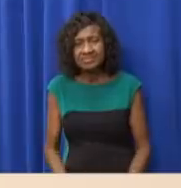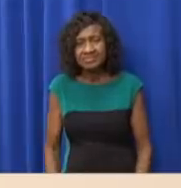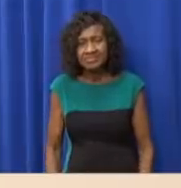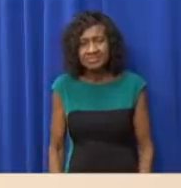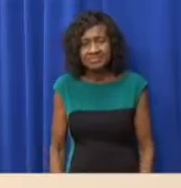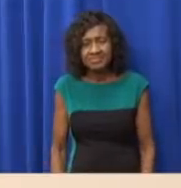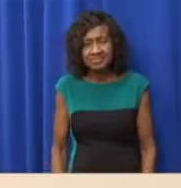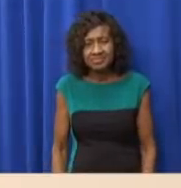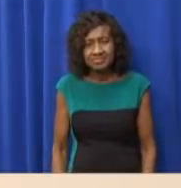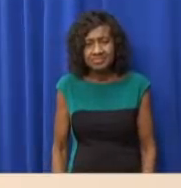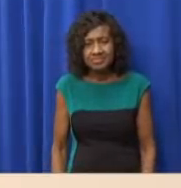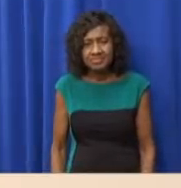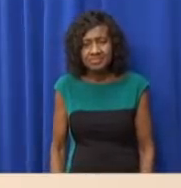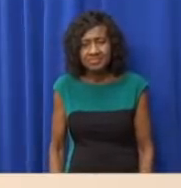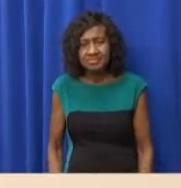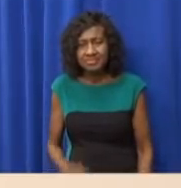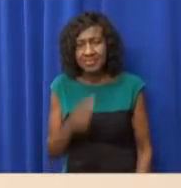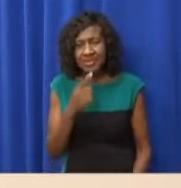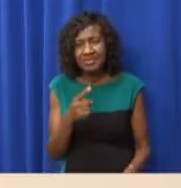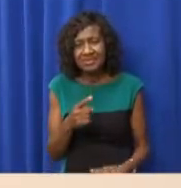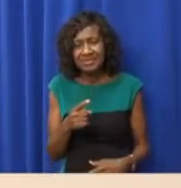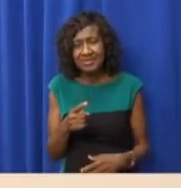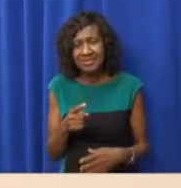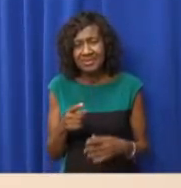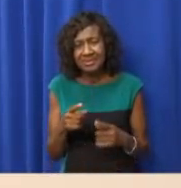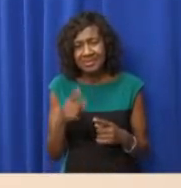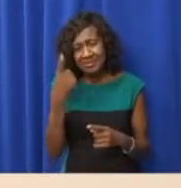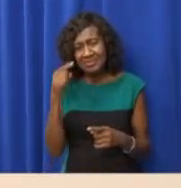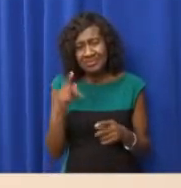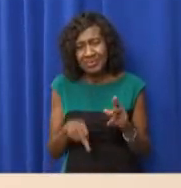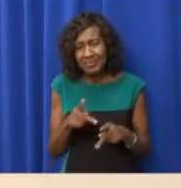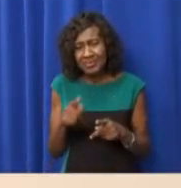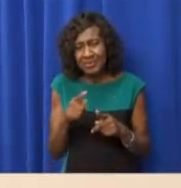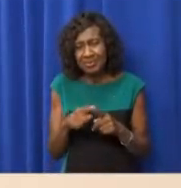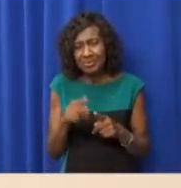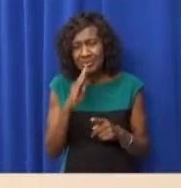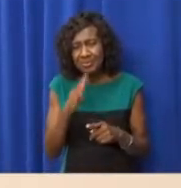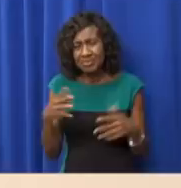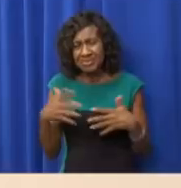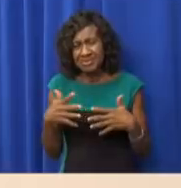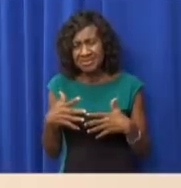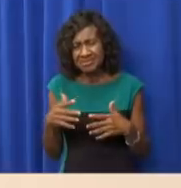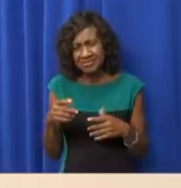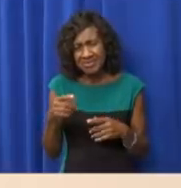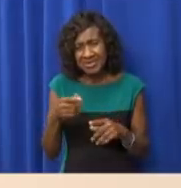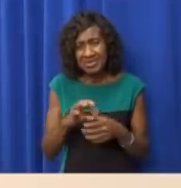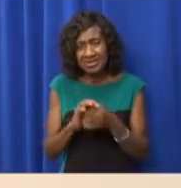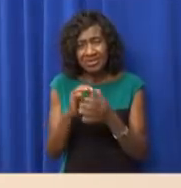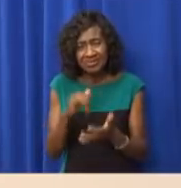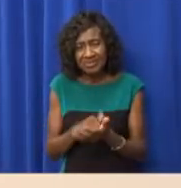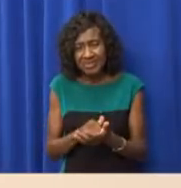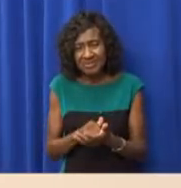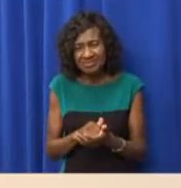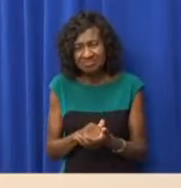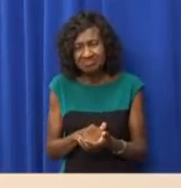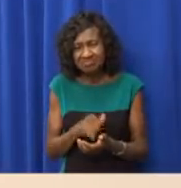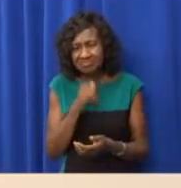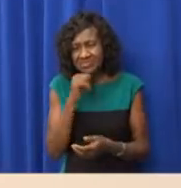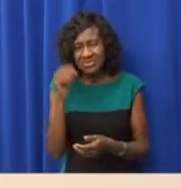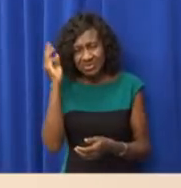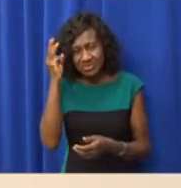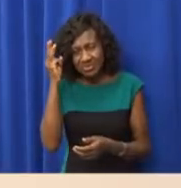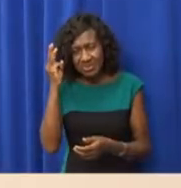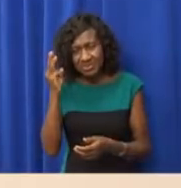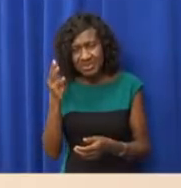deadline for registering for the election are a bit exaggerated. I mean, the elections are still just under a year